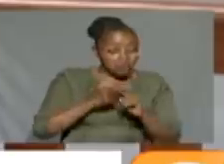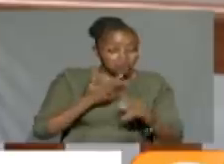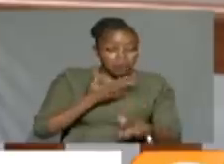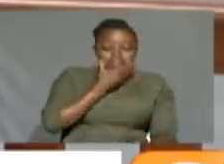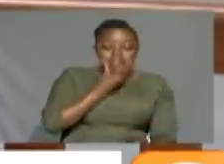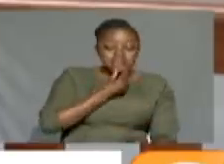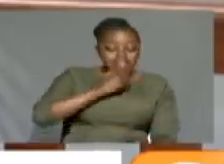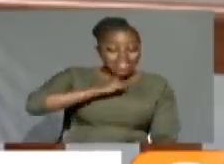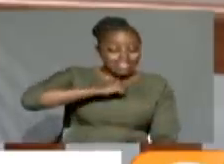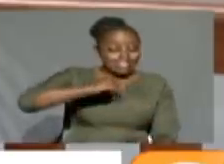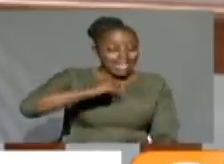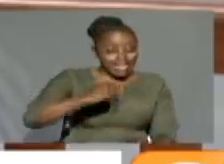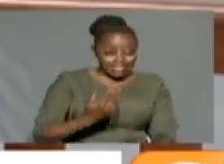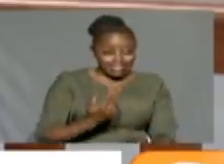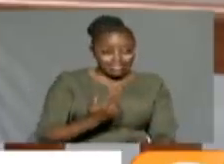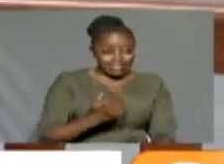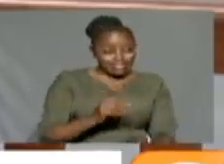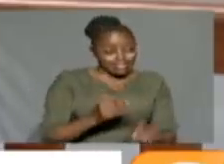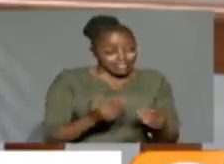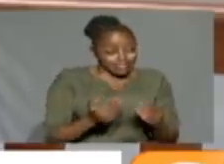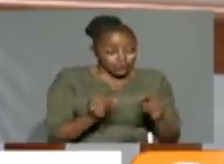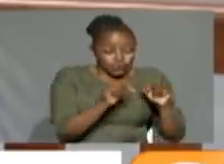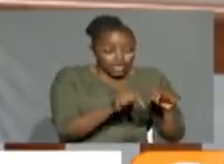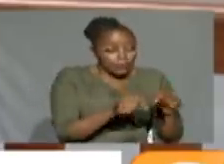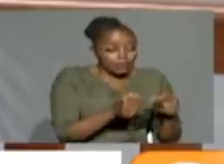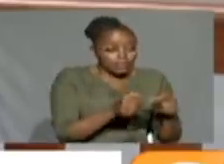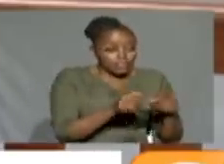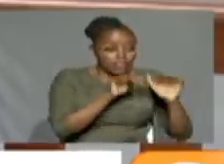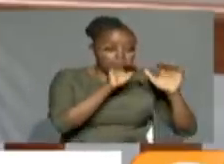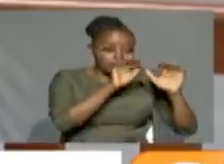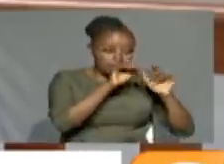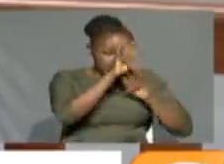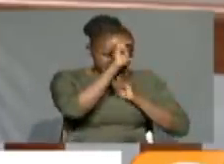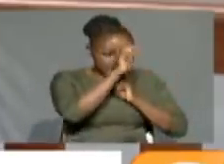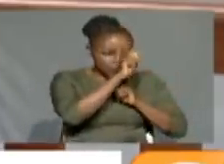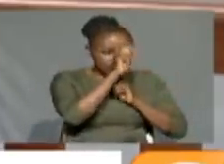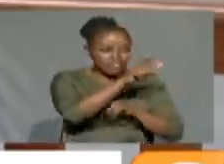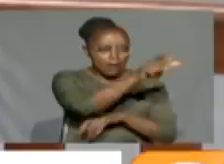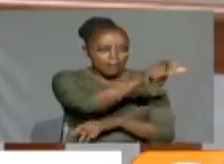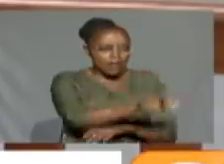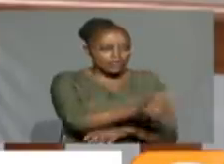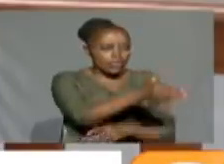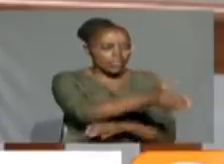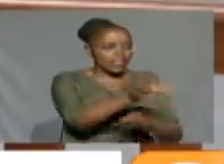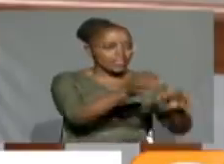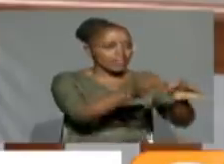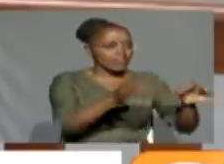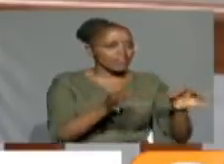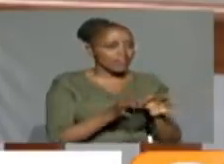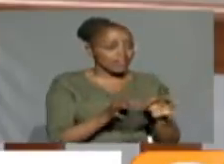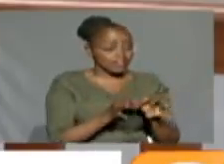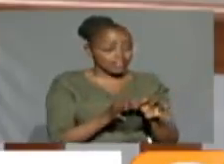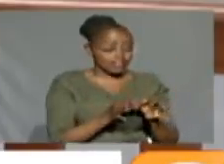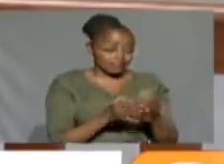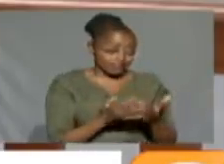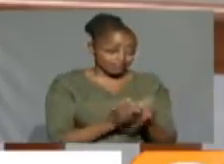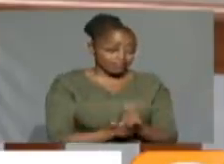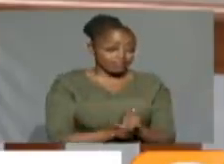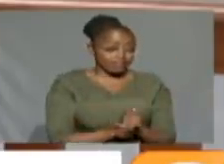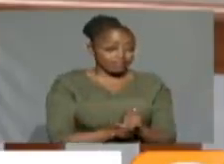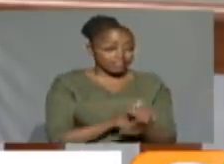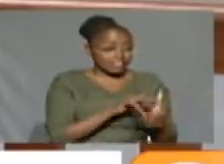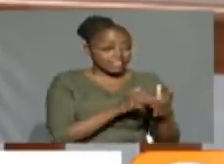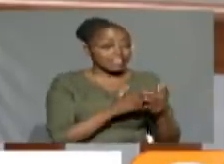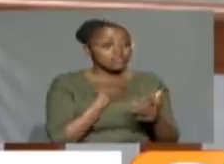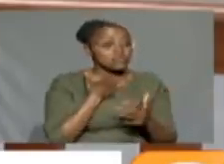guarantee. On the basis is really the most respected person within the family, yeah, by the children. So they